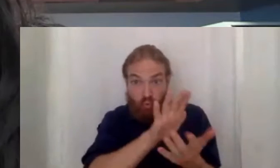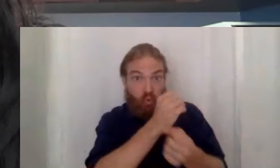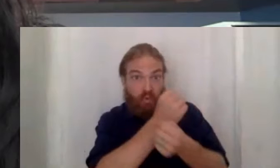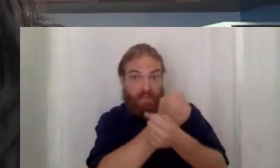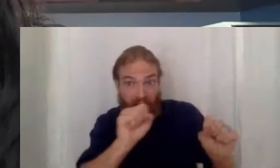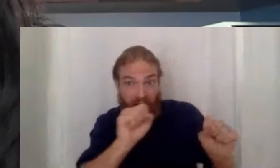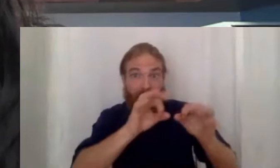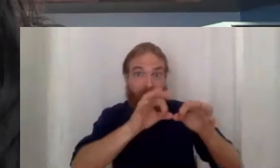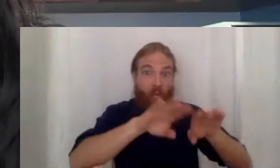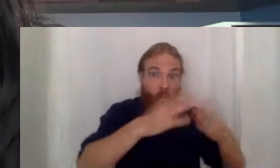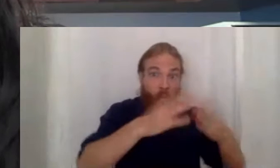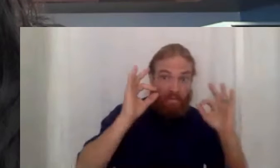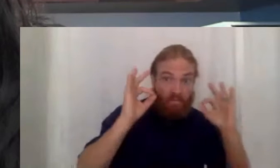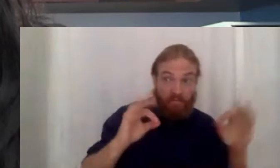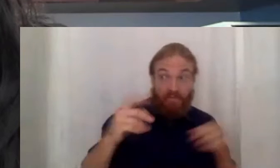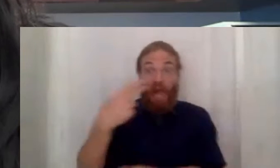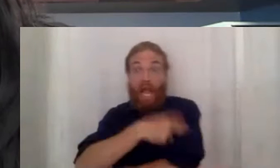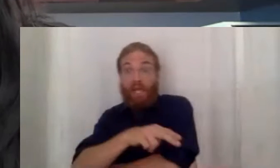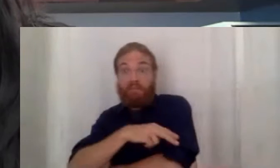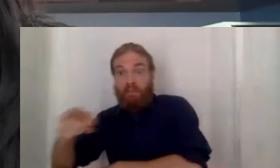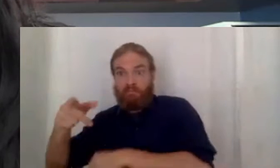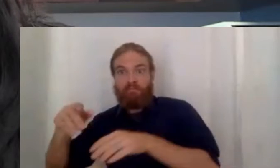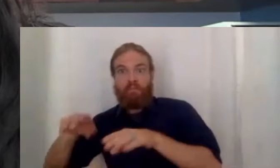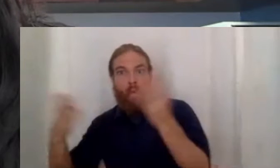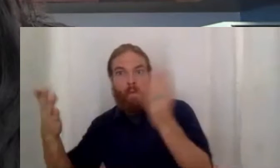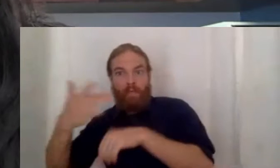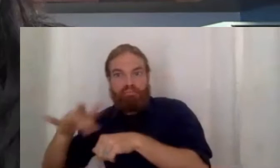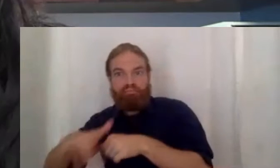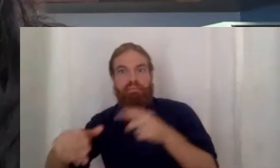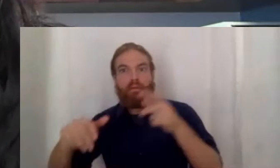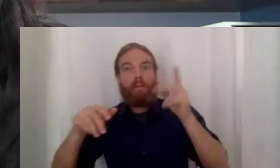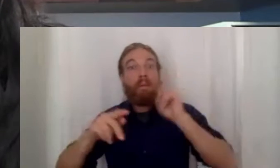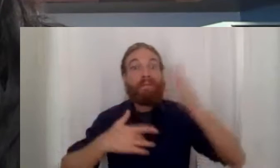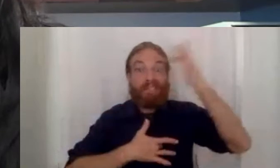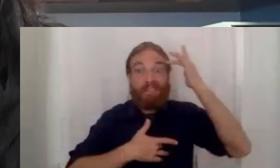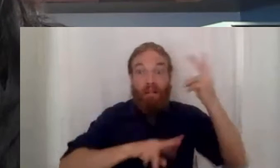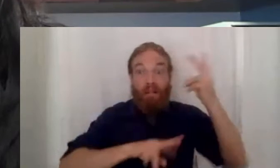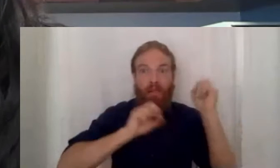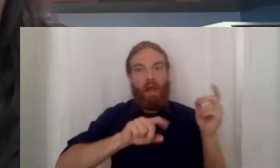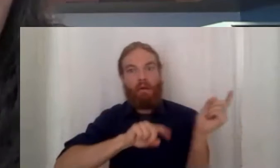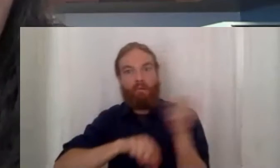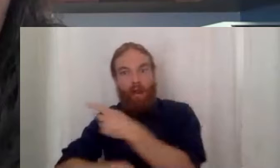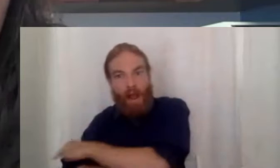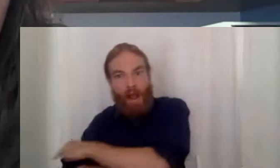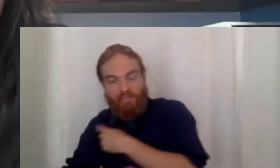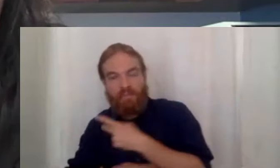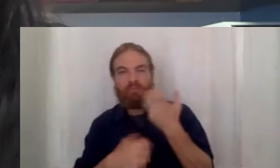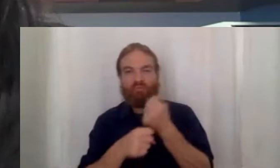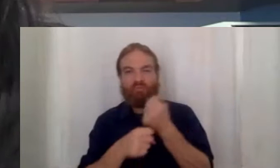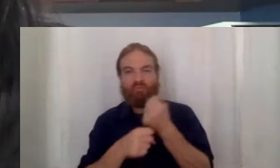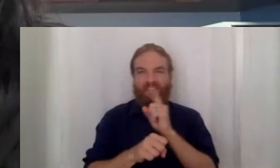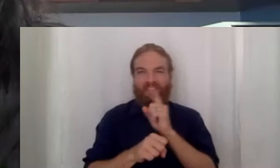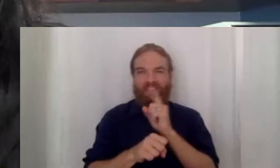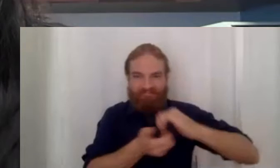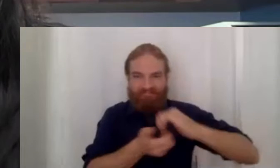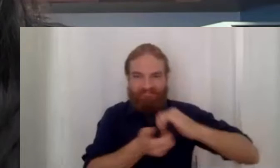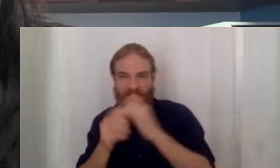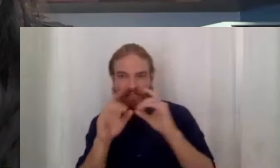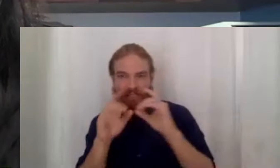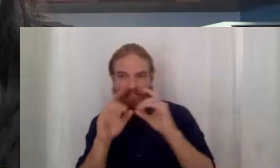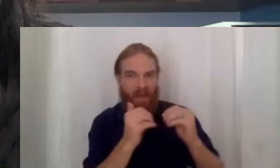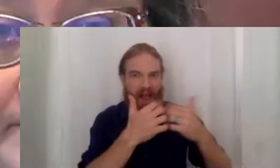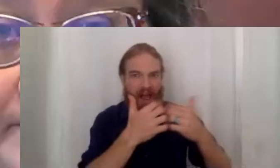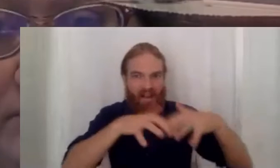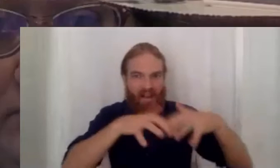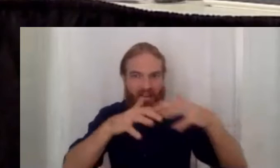can do to help partner with the health department of making sure we help keep the community safe.